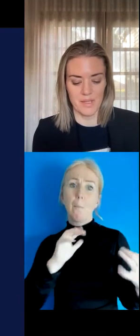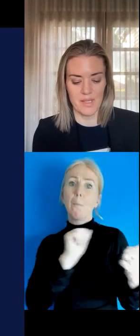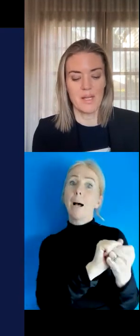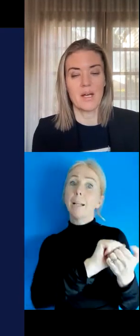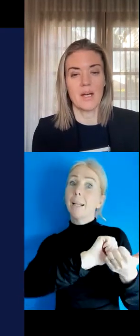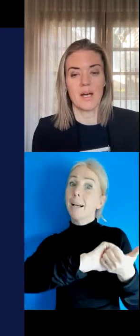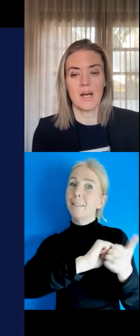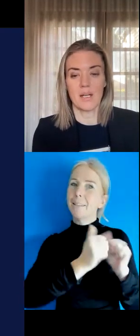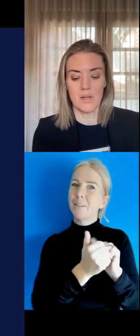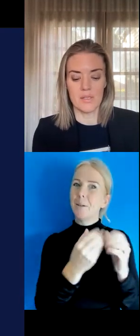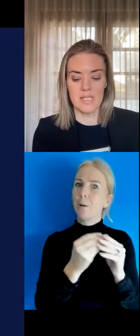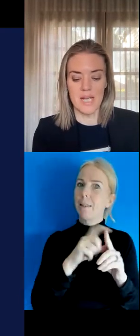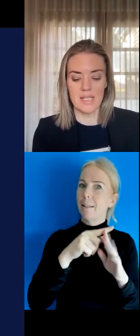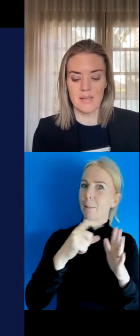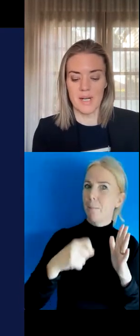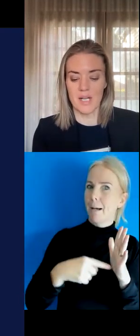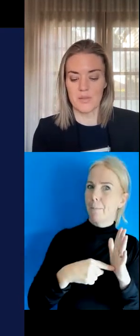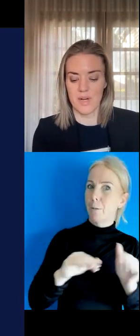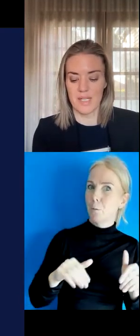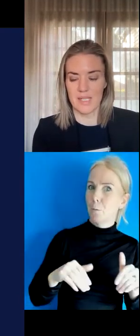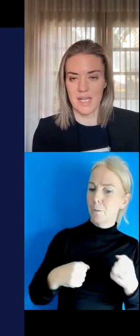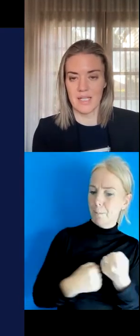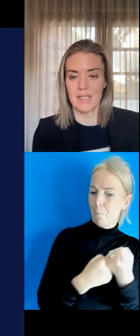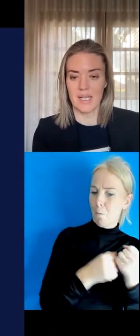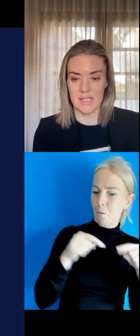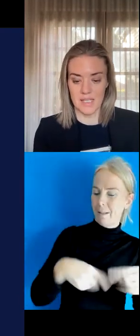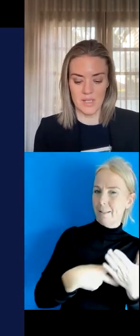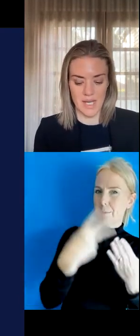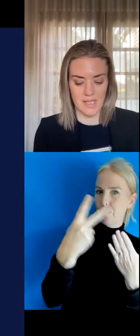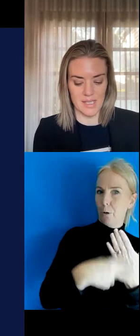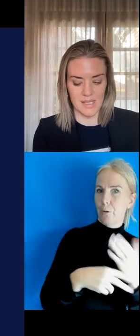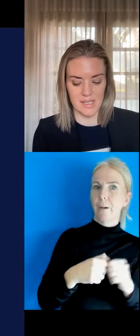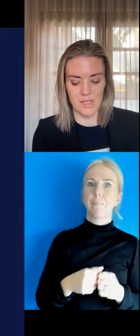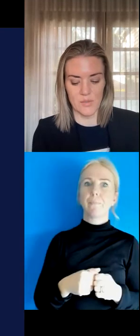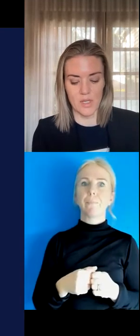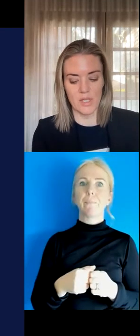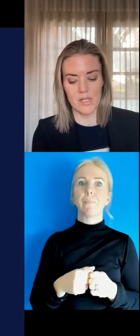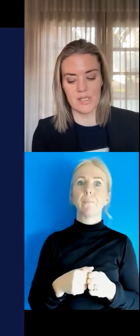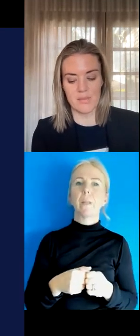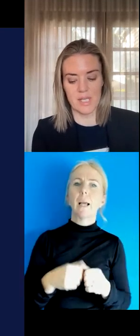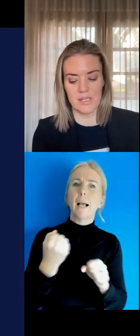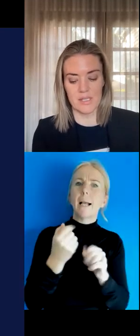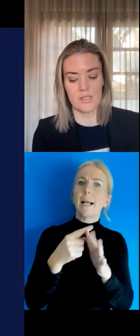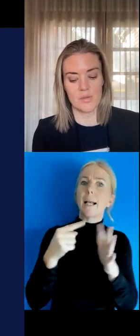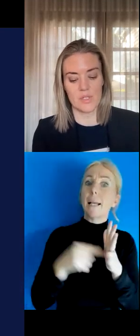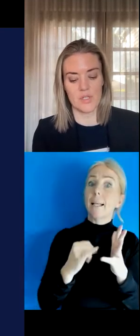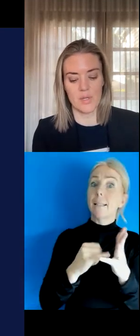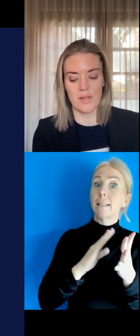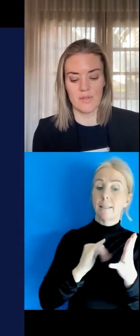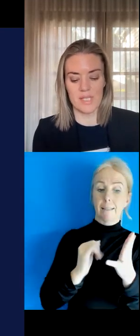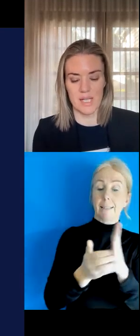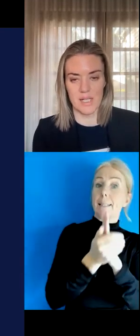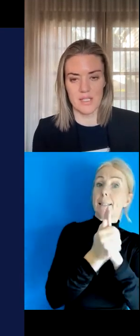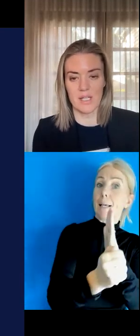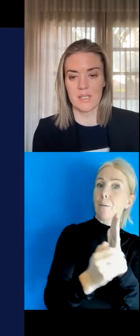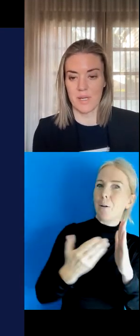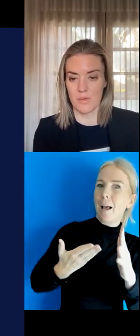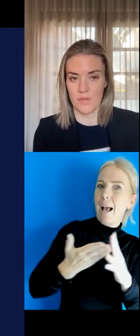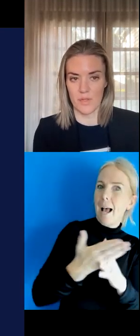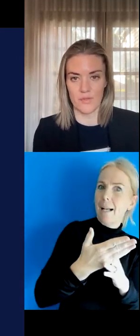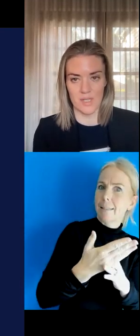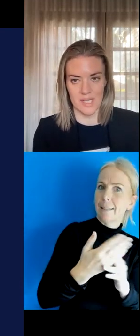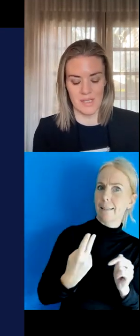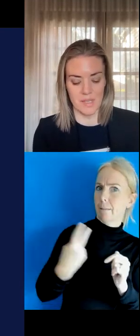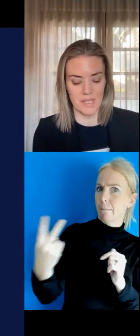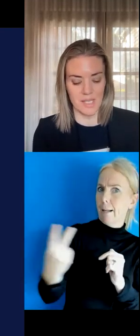this program. A long-standing partner of Randstad, Get Skilled Access, has worked closely with us to ensure every stage